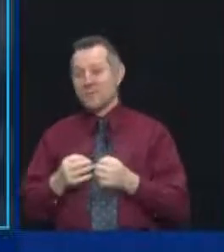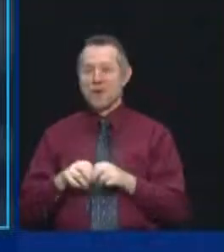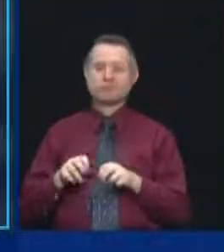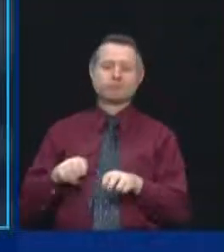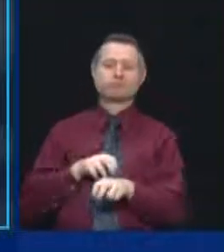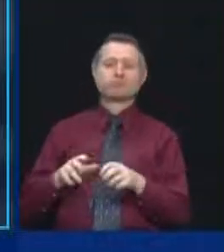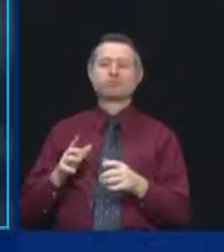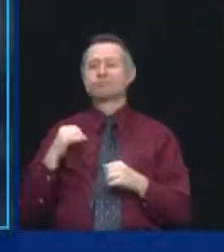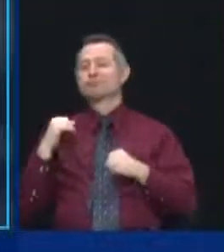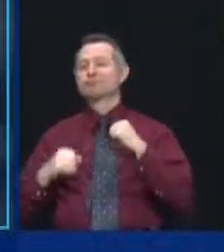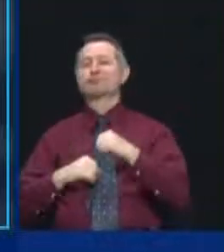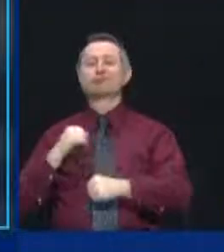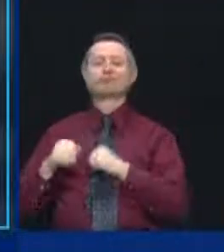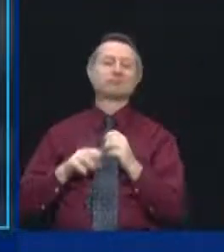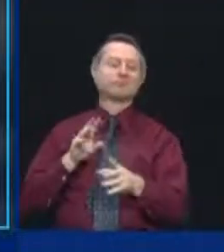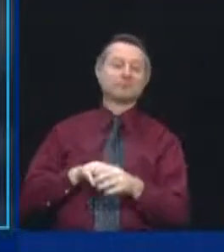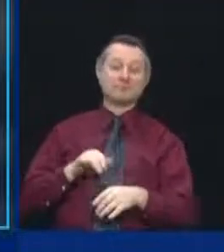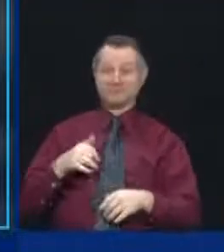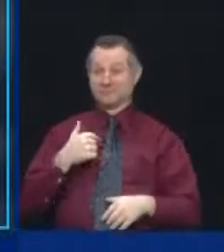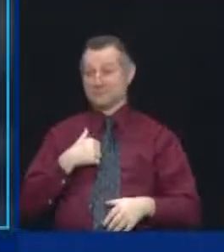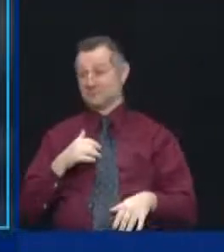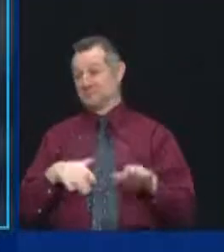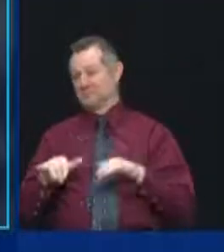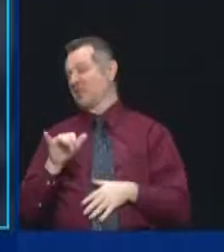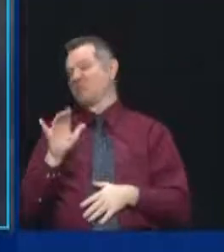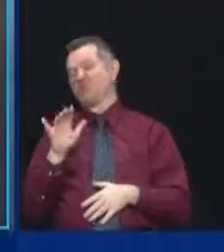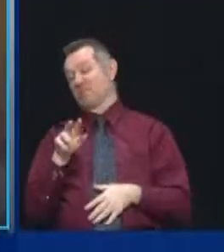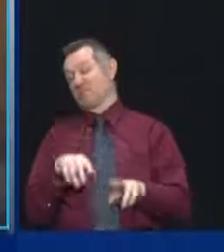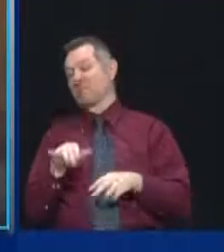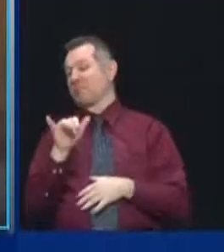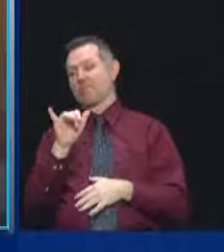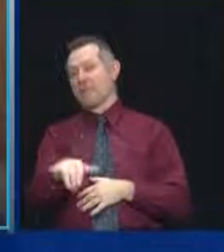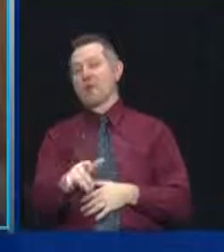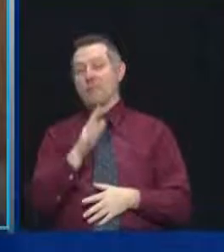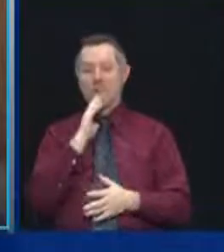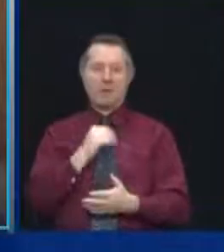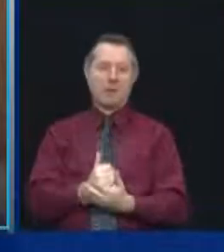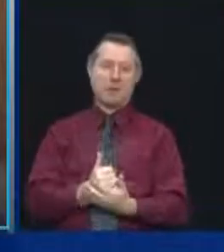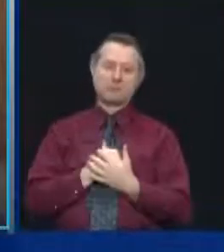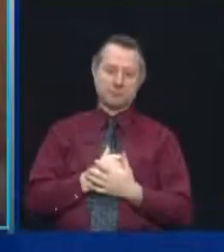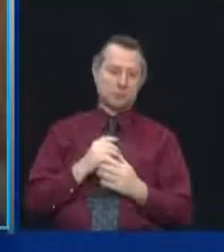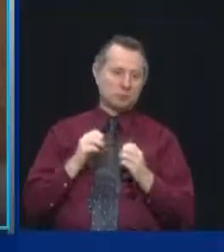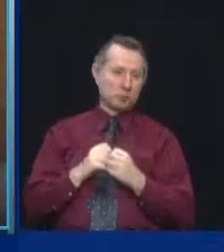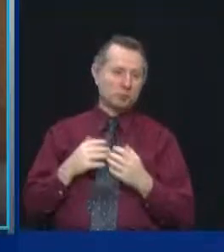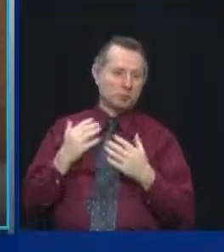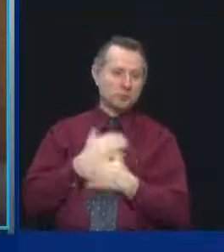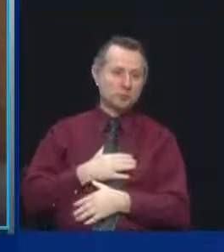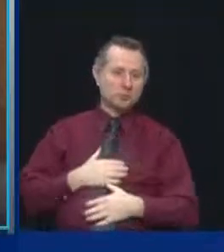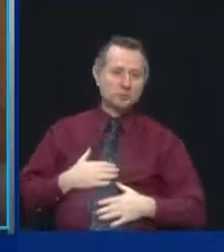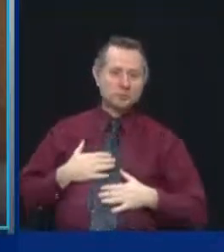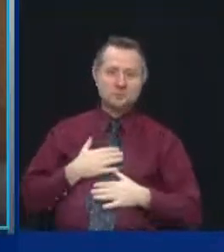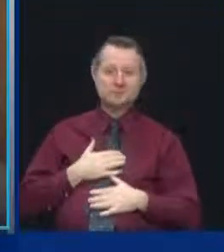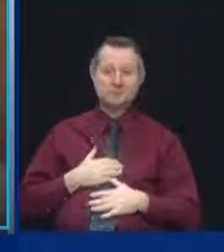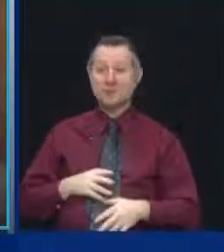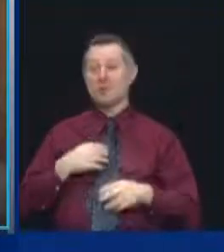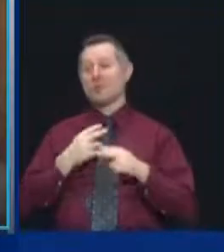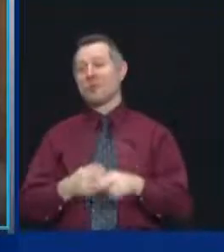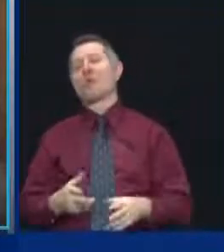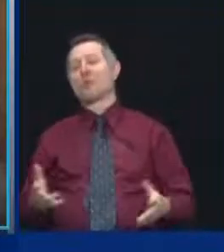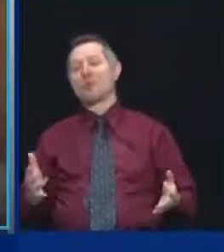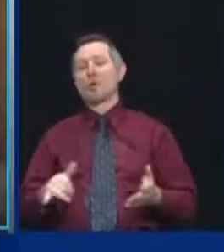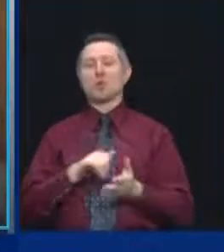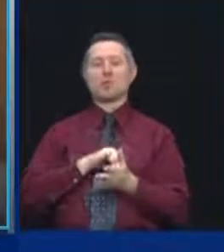to me is a big part of the enjoyment of the game. We call that a New York